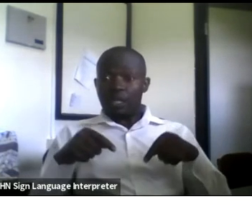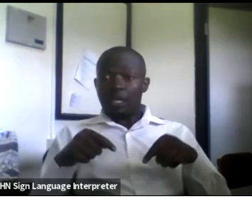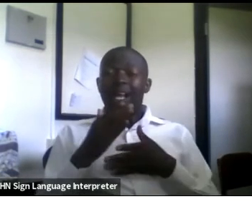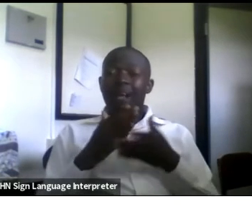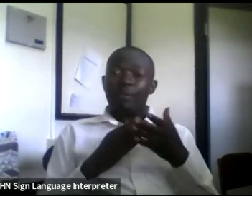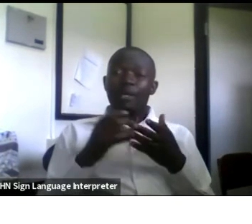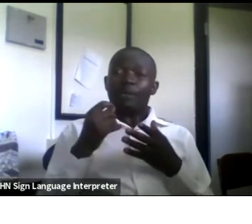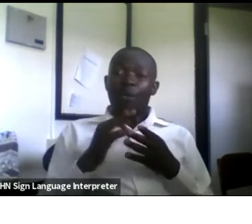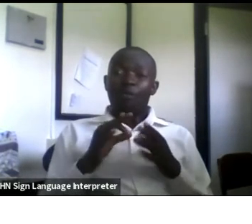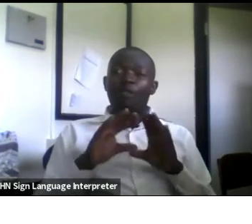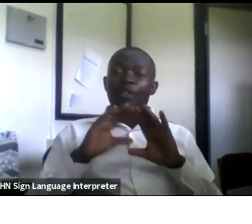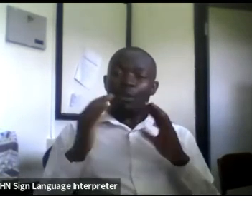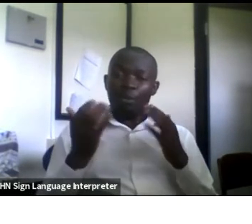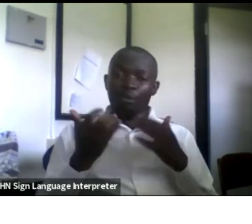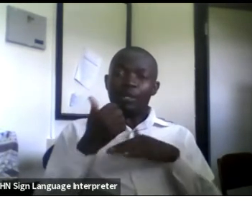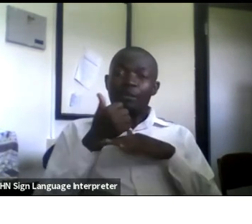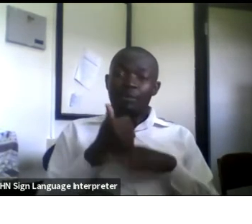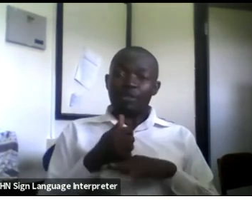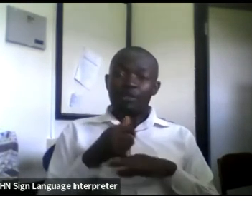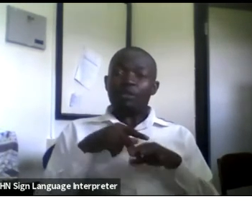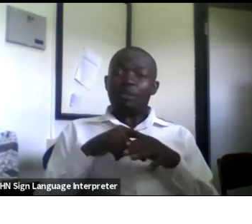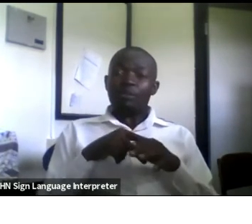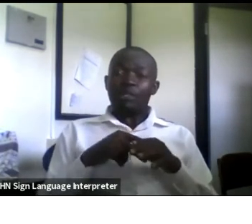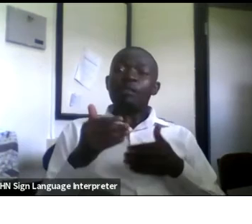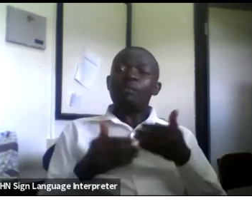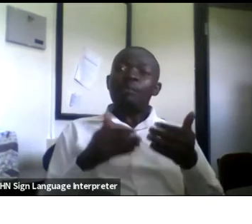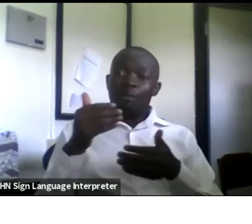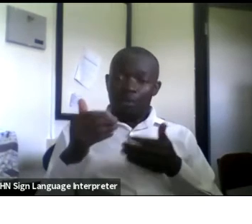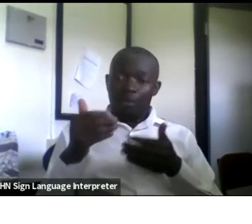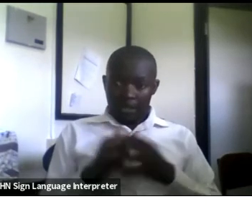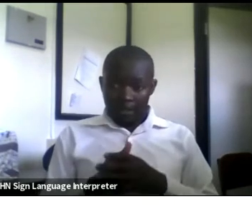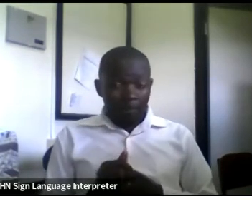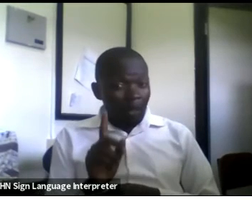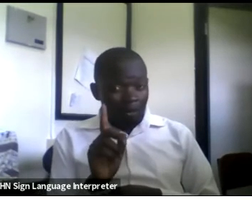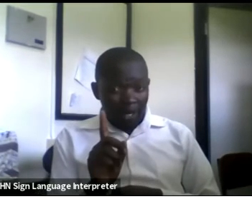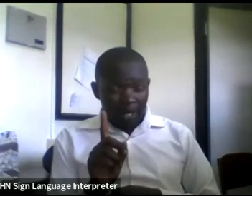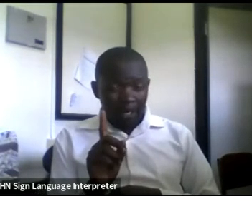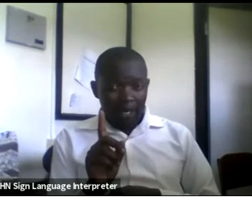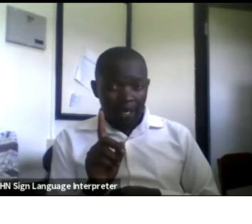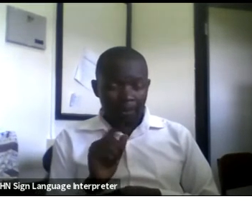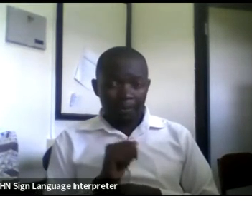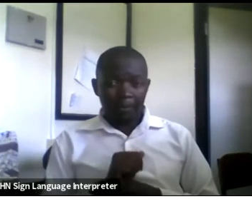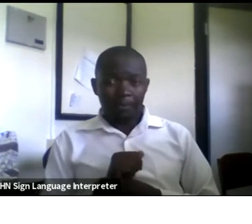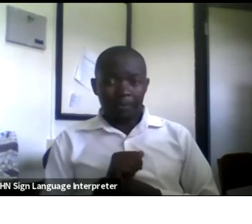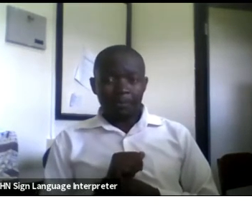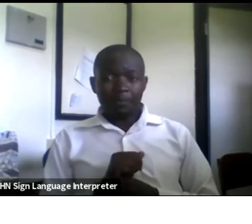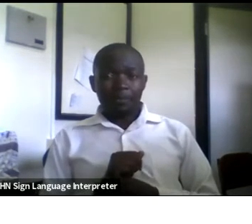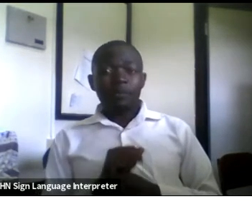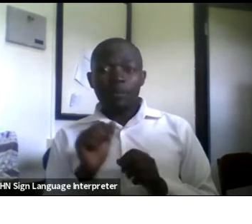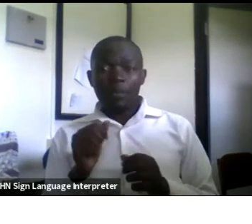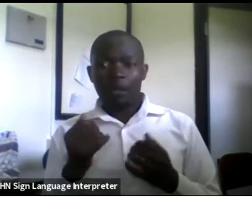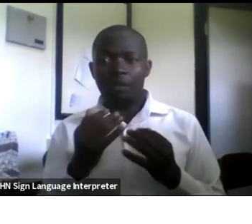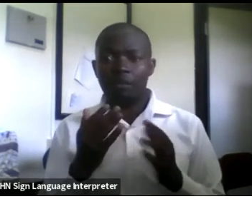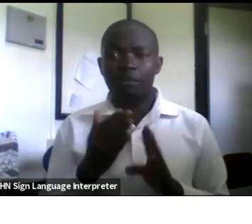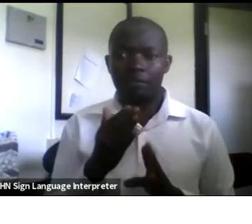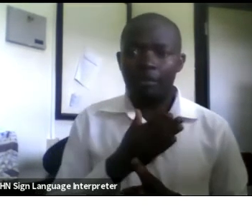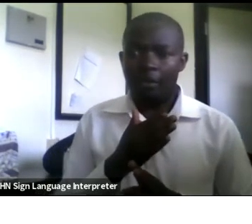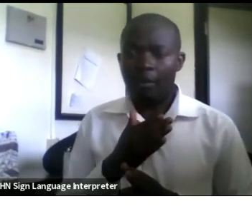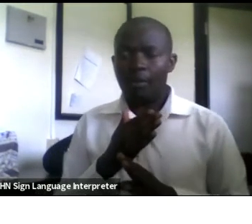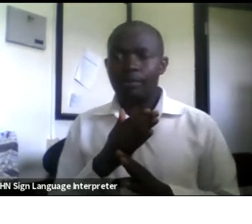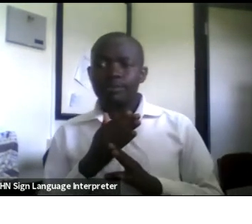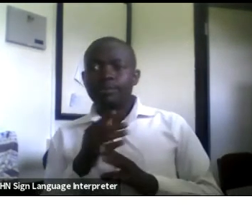community-based rehabilitation process over the years. But I have to say that we found that though